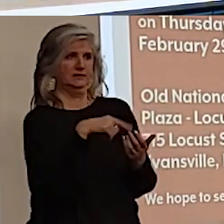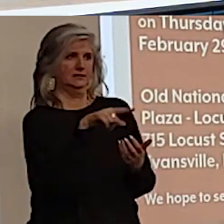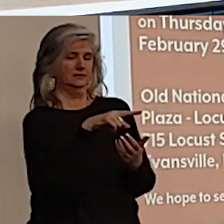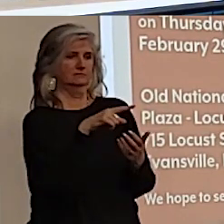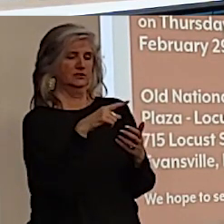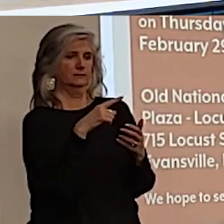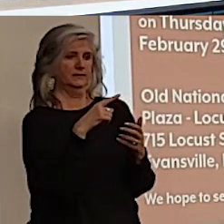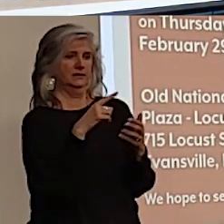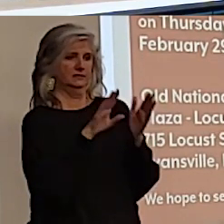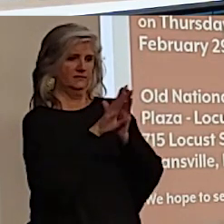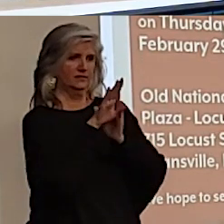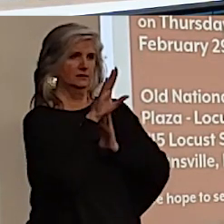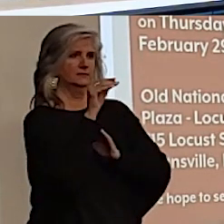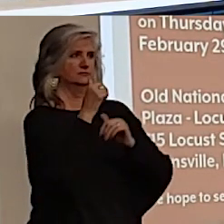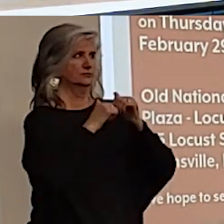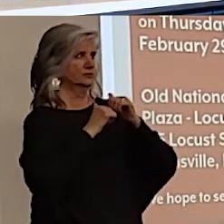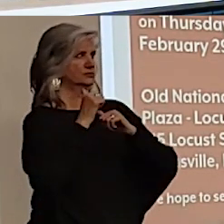structured